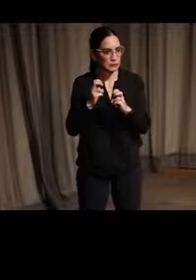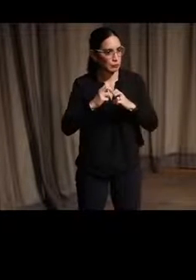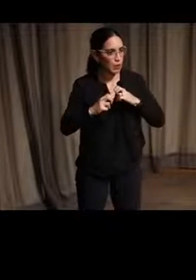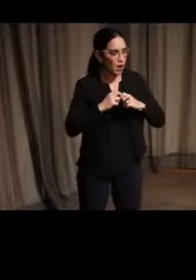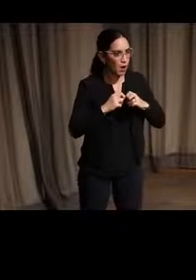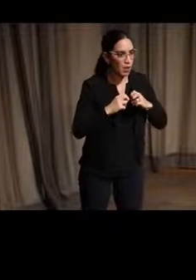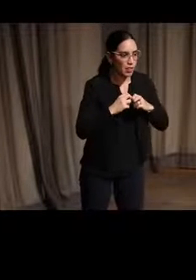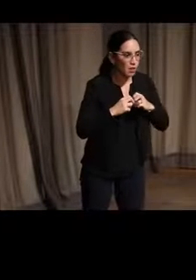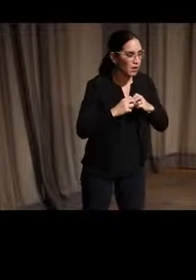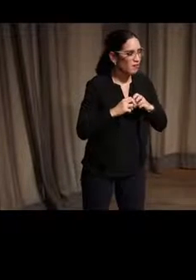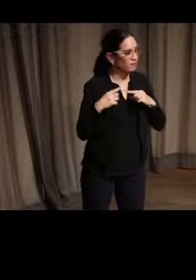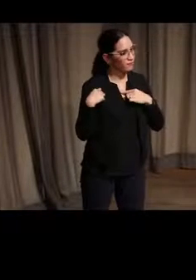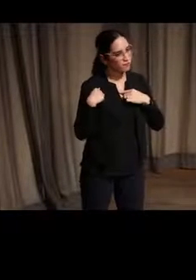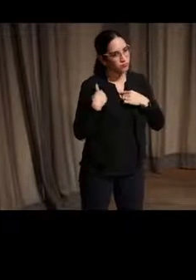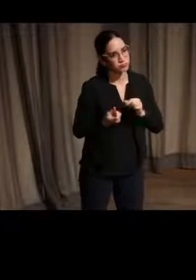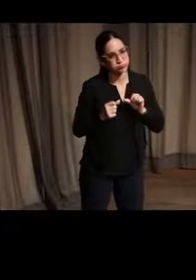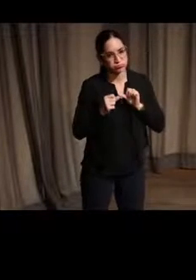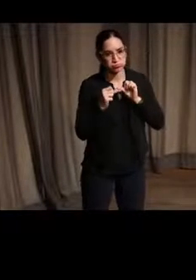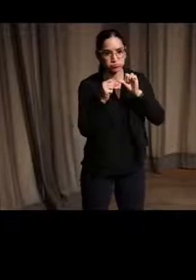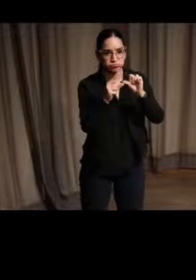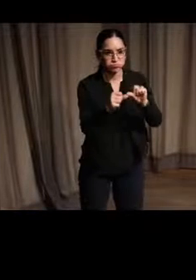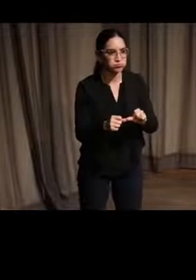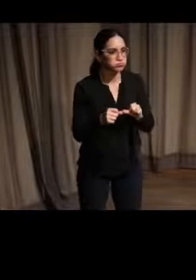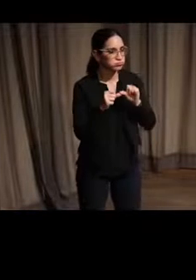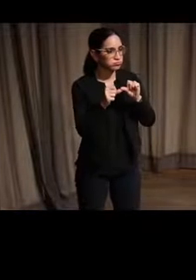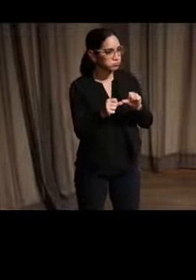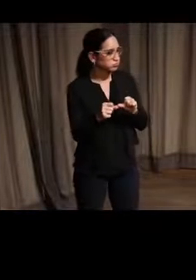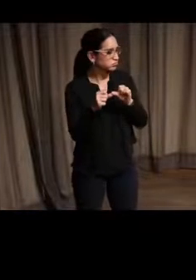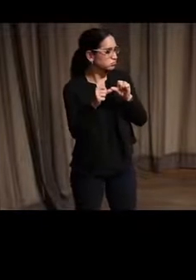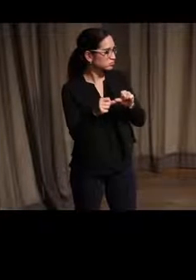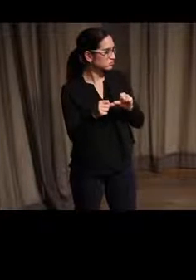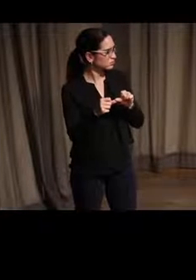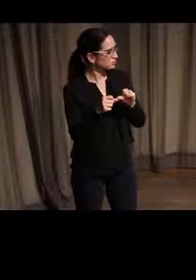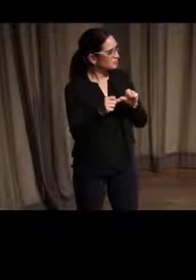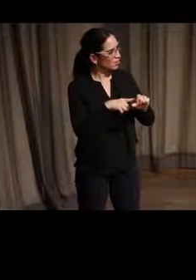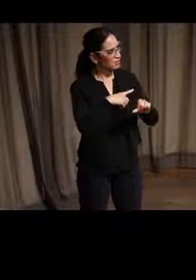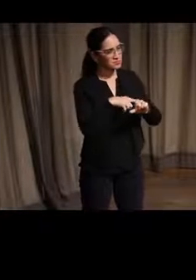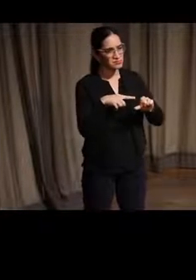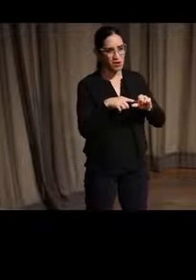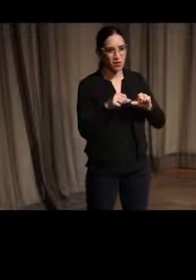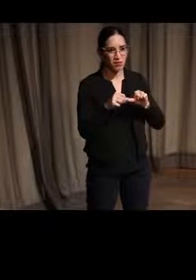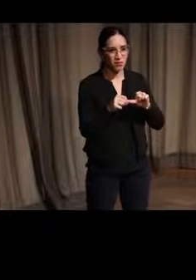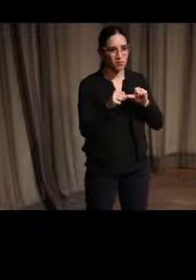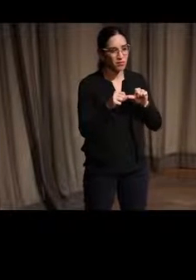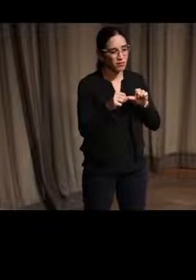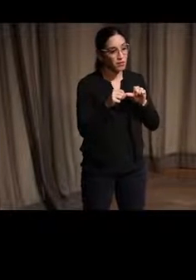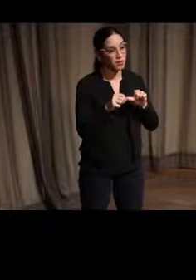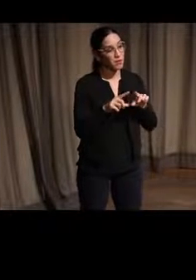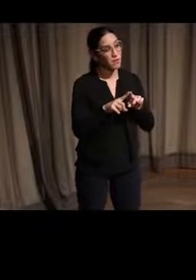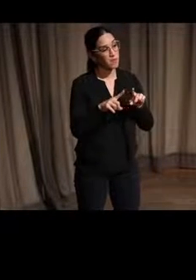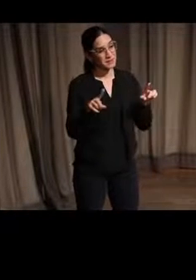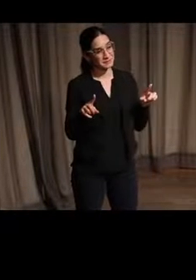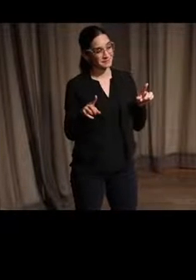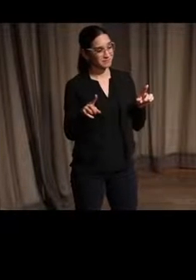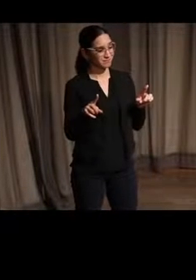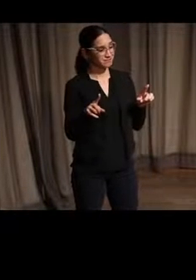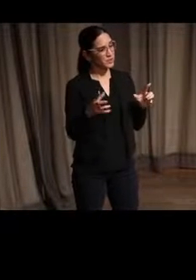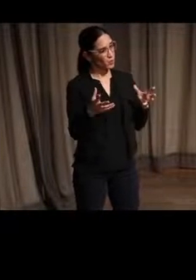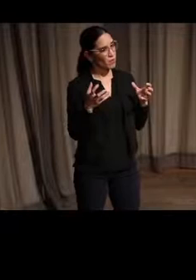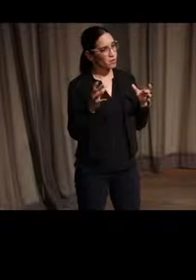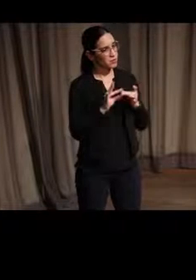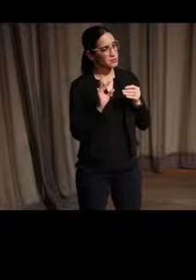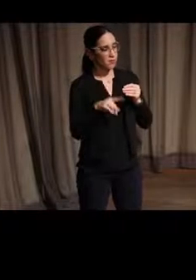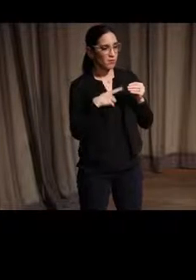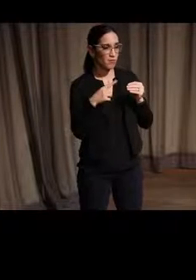is a battleground, you know, this has been a conversation that's been ongoing for so long. But I did want to talk about some of the main